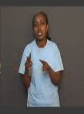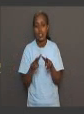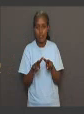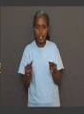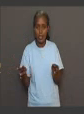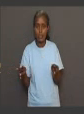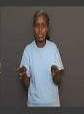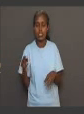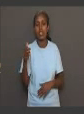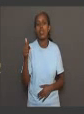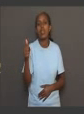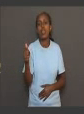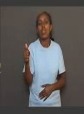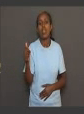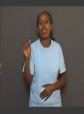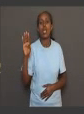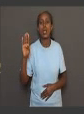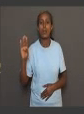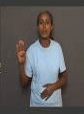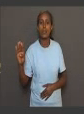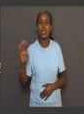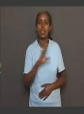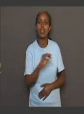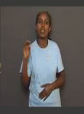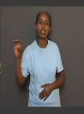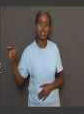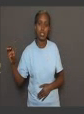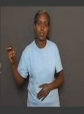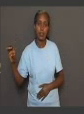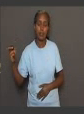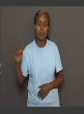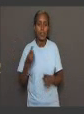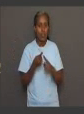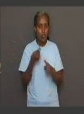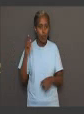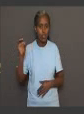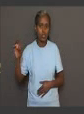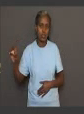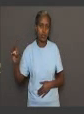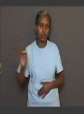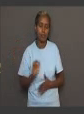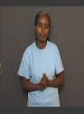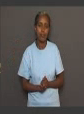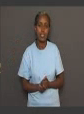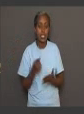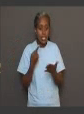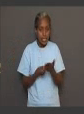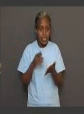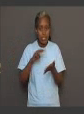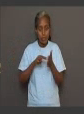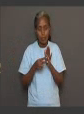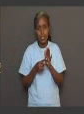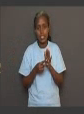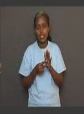variables a, b, and c for 0. That means